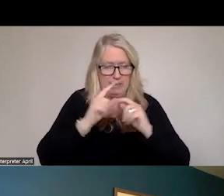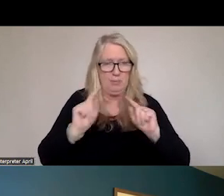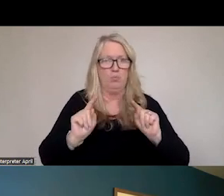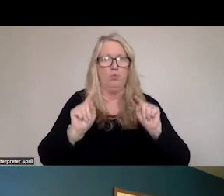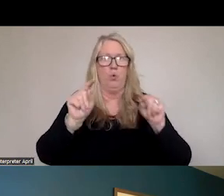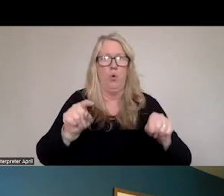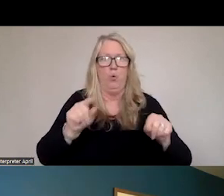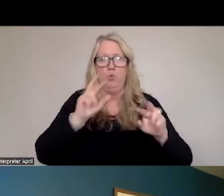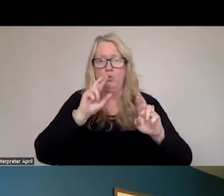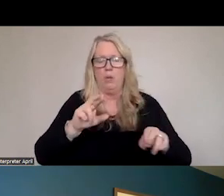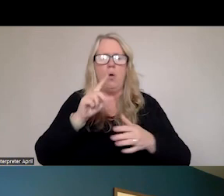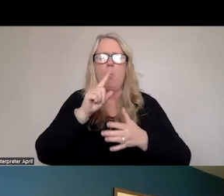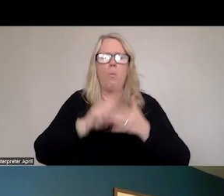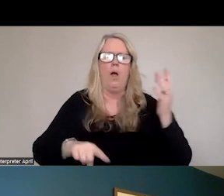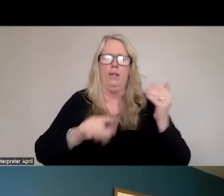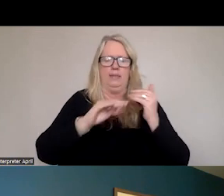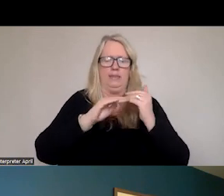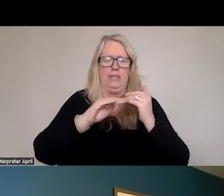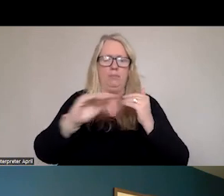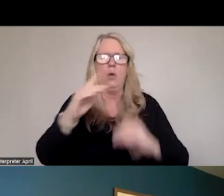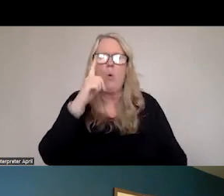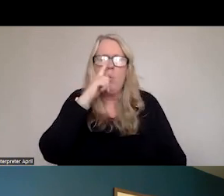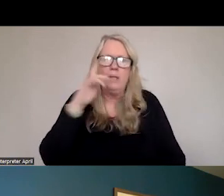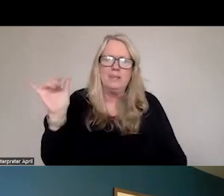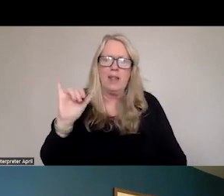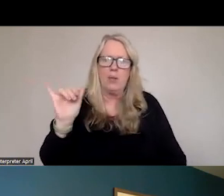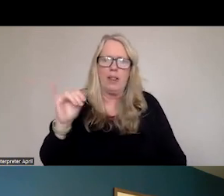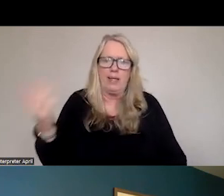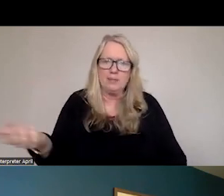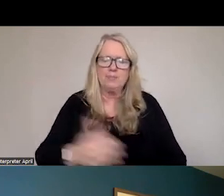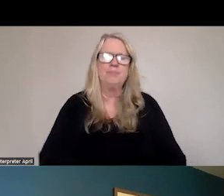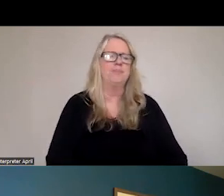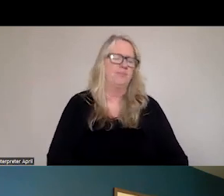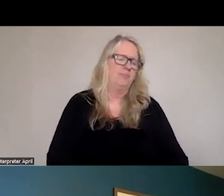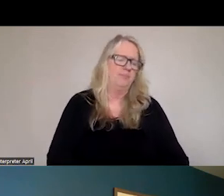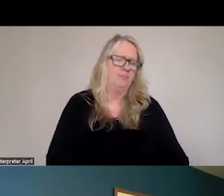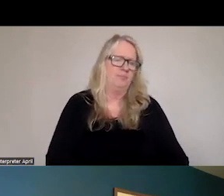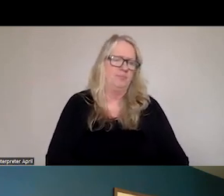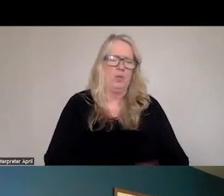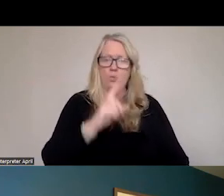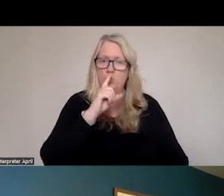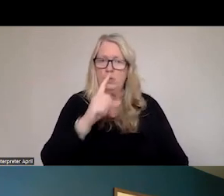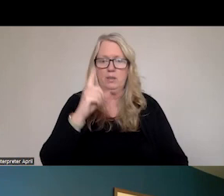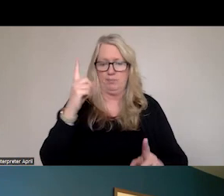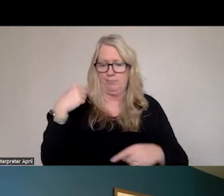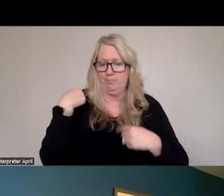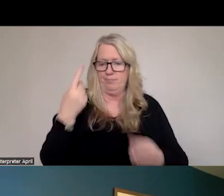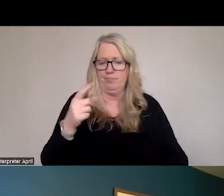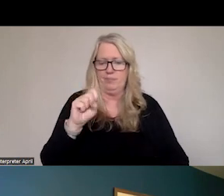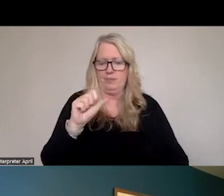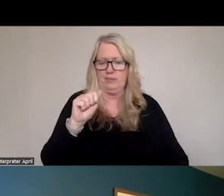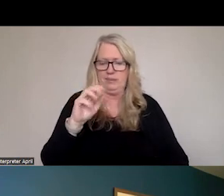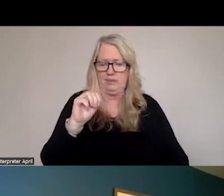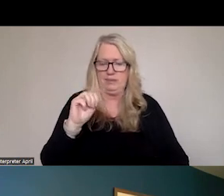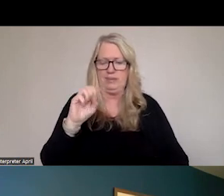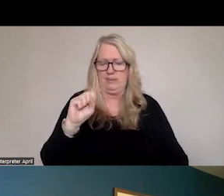responds? What's the stabilization look like? So it really has been because of SAMHSA's investment that we know